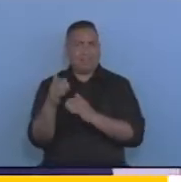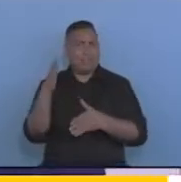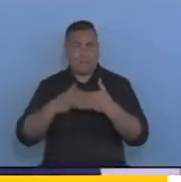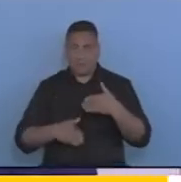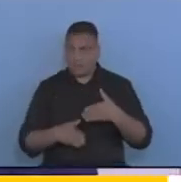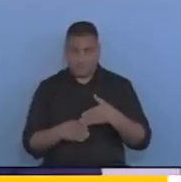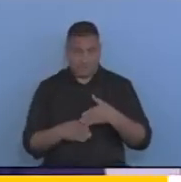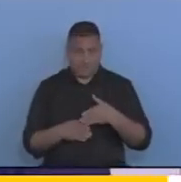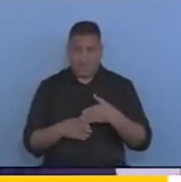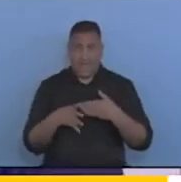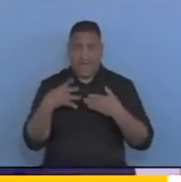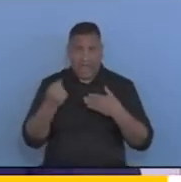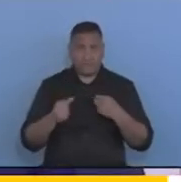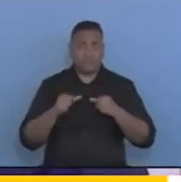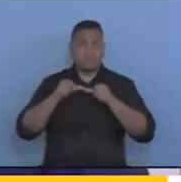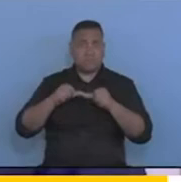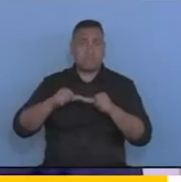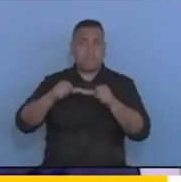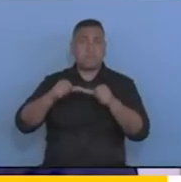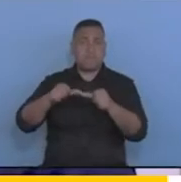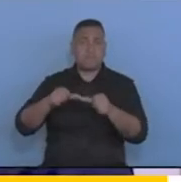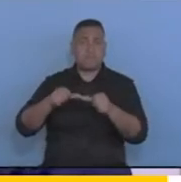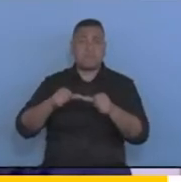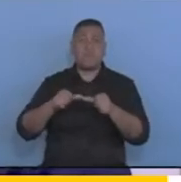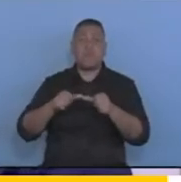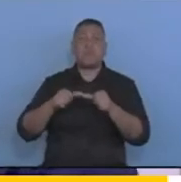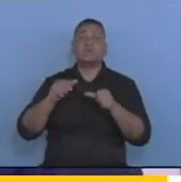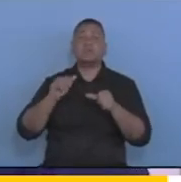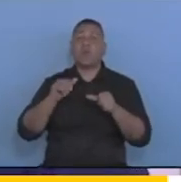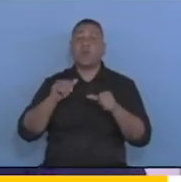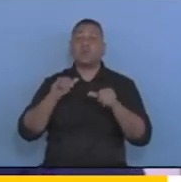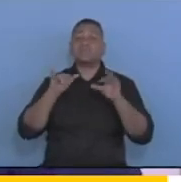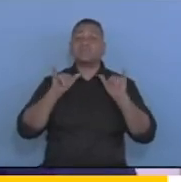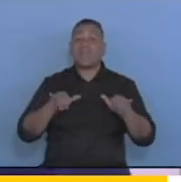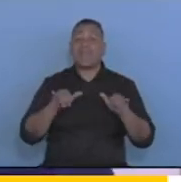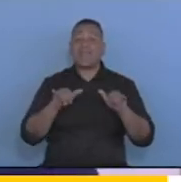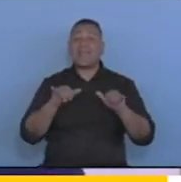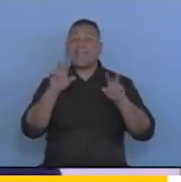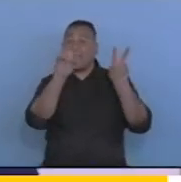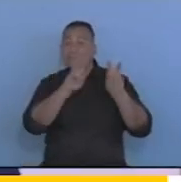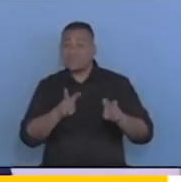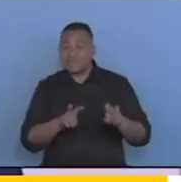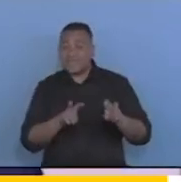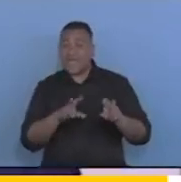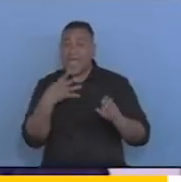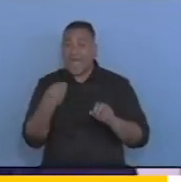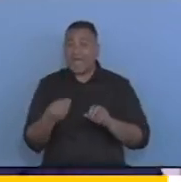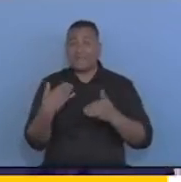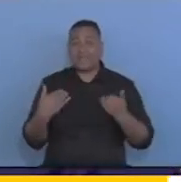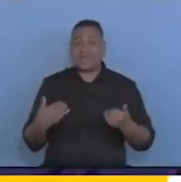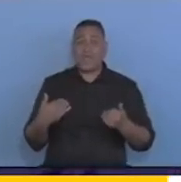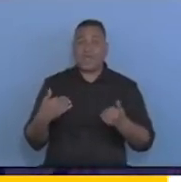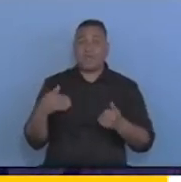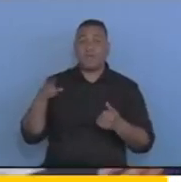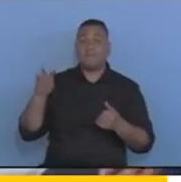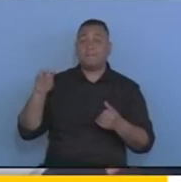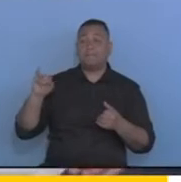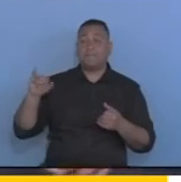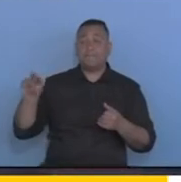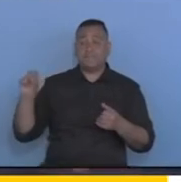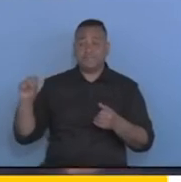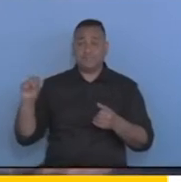move on now, because we're staying on things in terms of electrical, and Sikle Konse is joining us next. She's here.